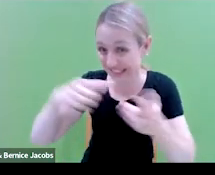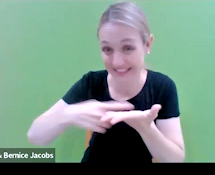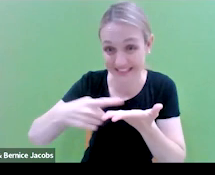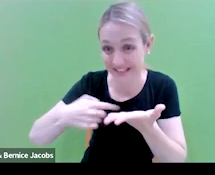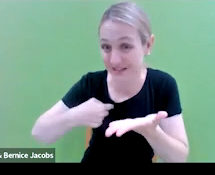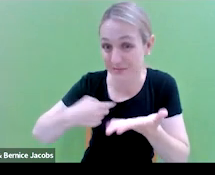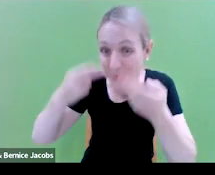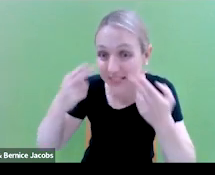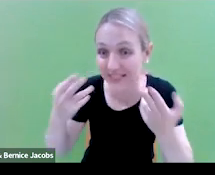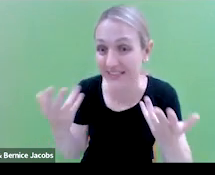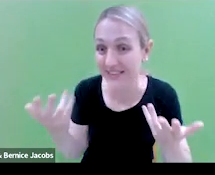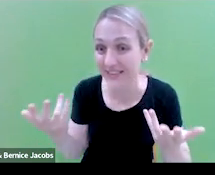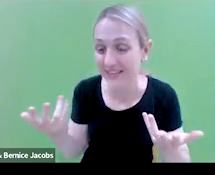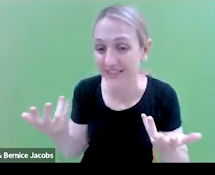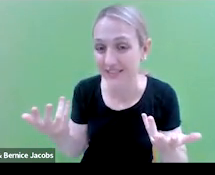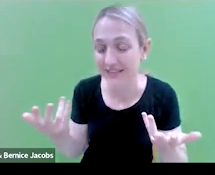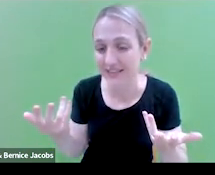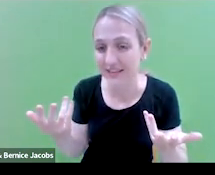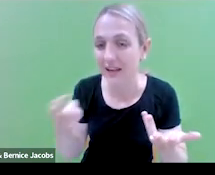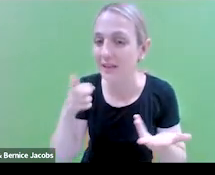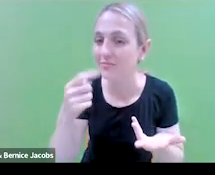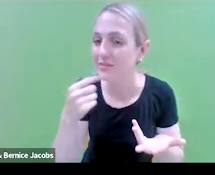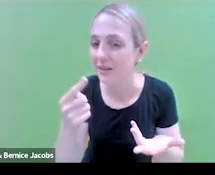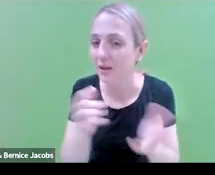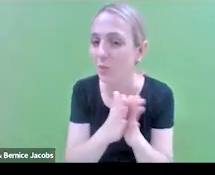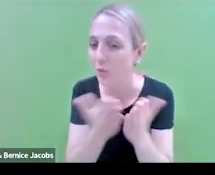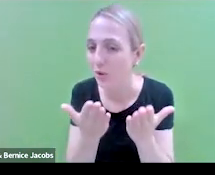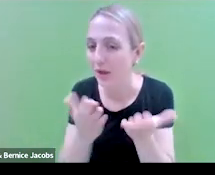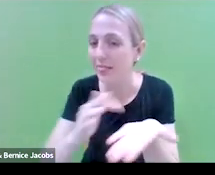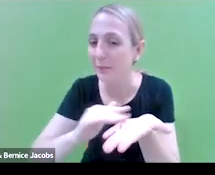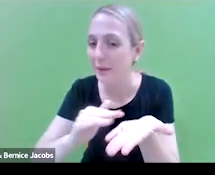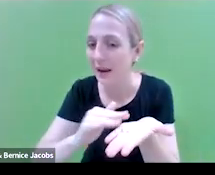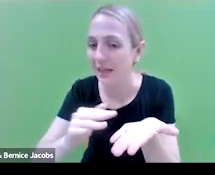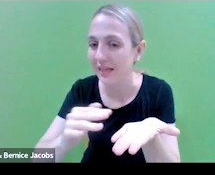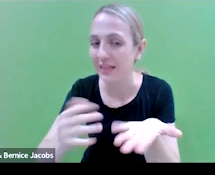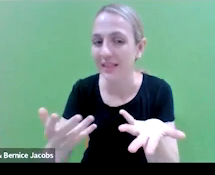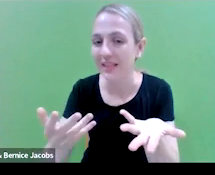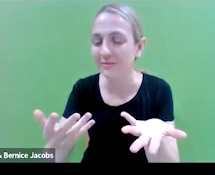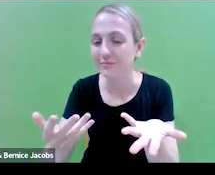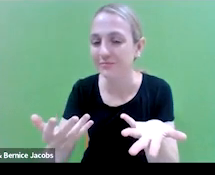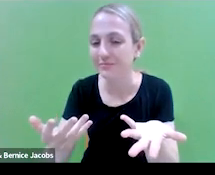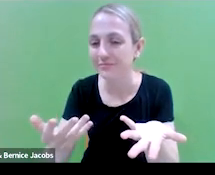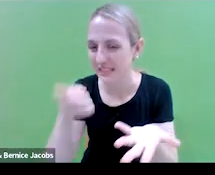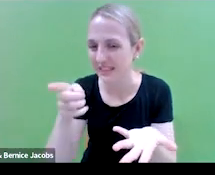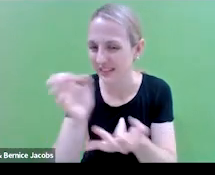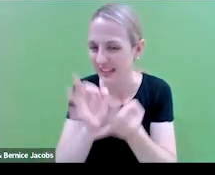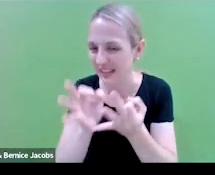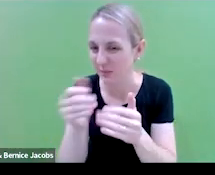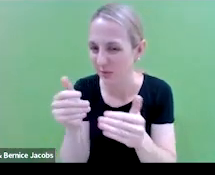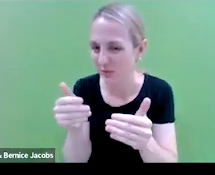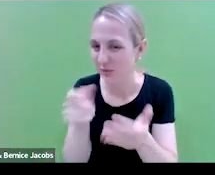So when it comes to that book and Braille and contracted and uncontracted Braille, it's